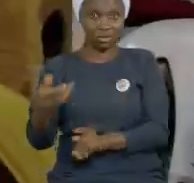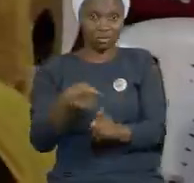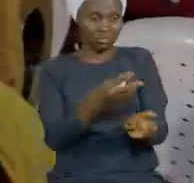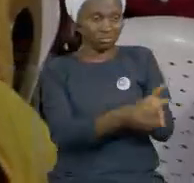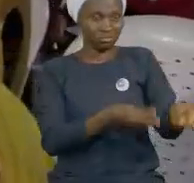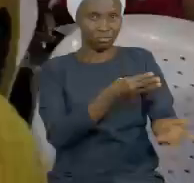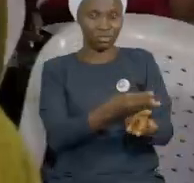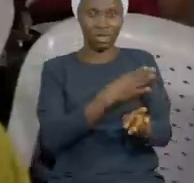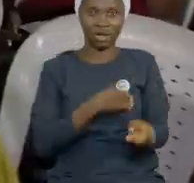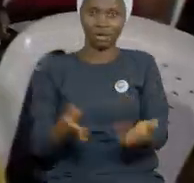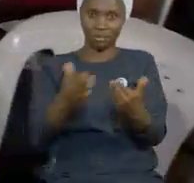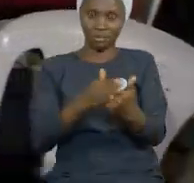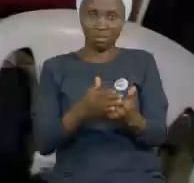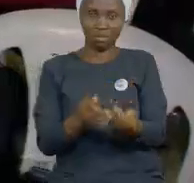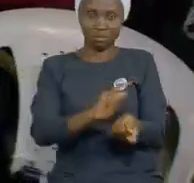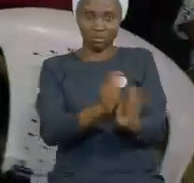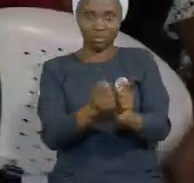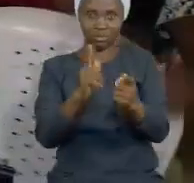the Lord.